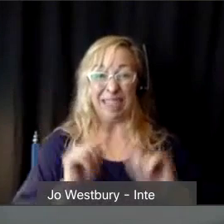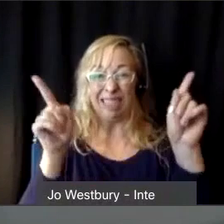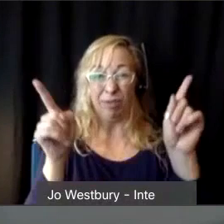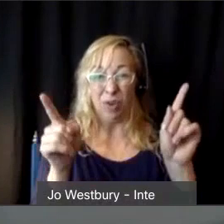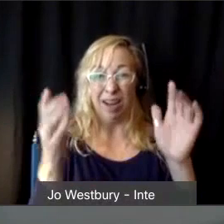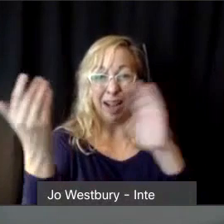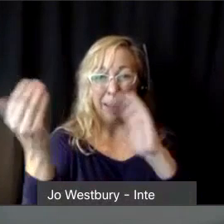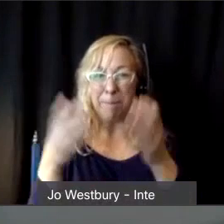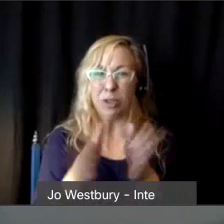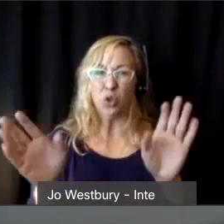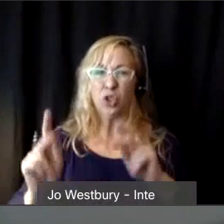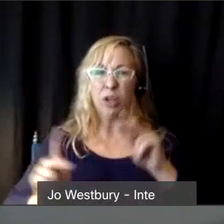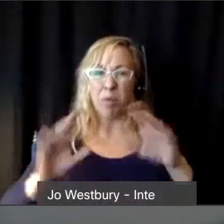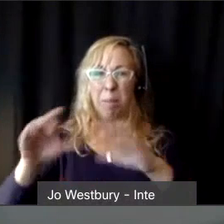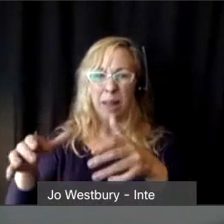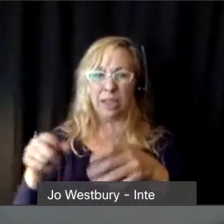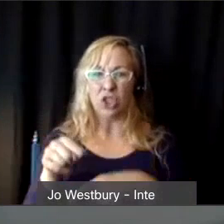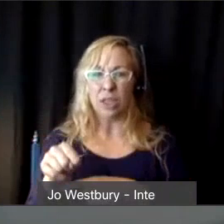but